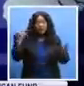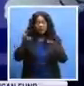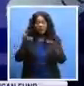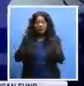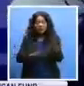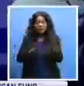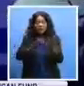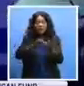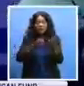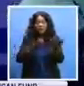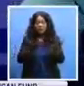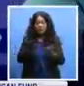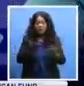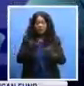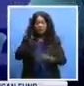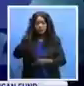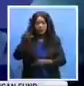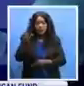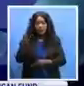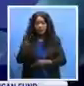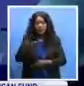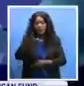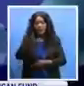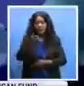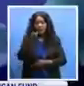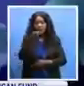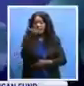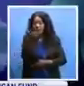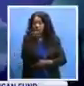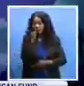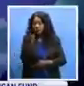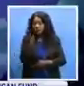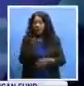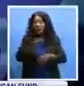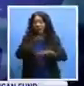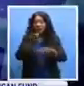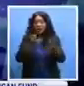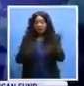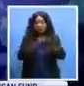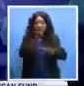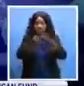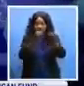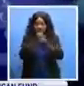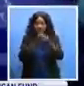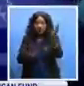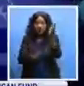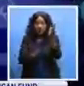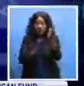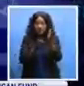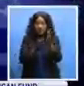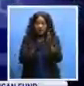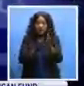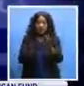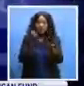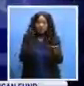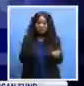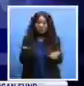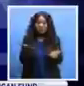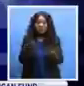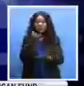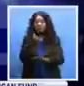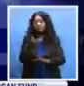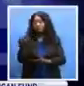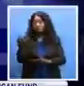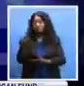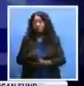Secretary Liam Tale has been in touch with the Department for International Development, DFID, over the matter. ZNBC